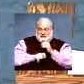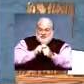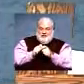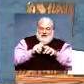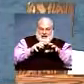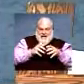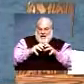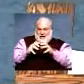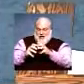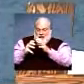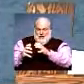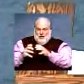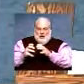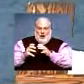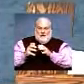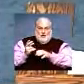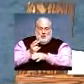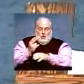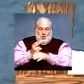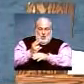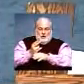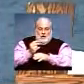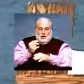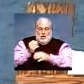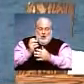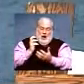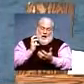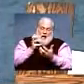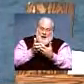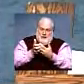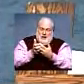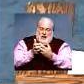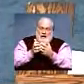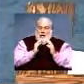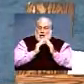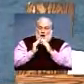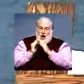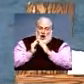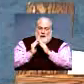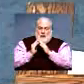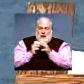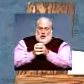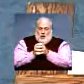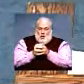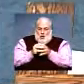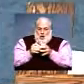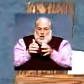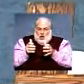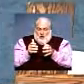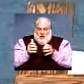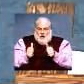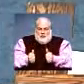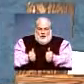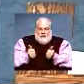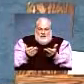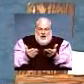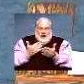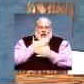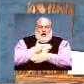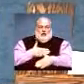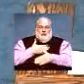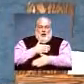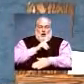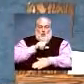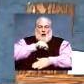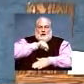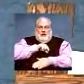of residential uses so as to accommodate an urban population and provide an enjoyable quality